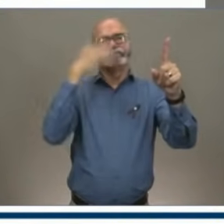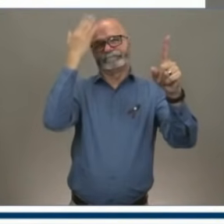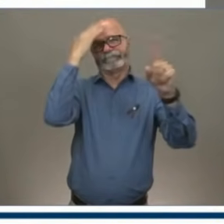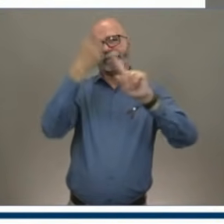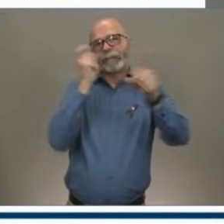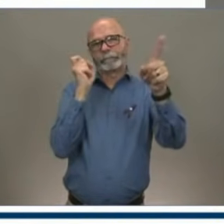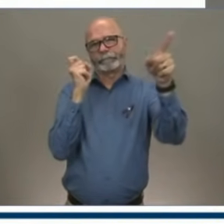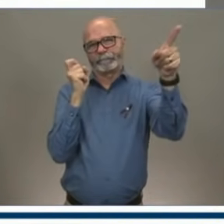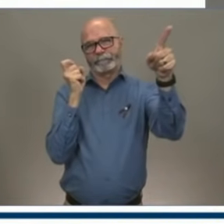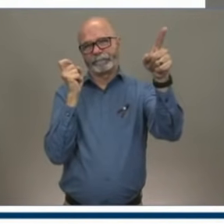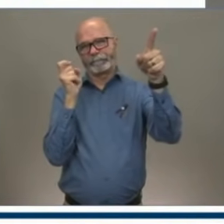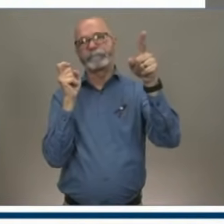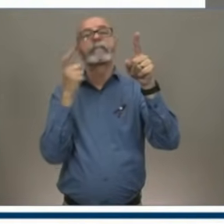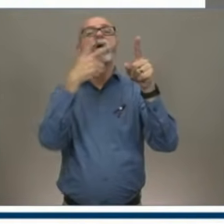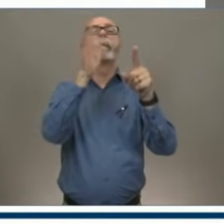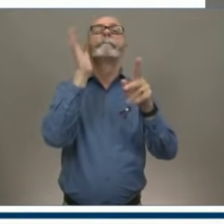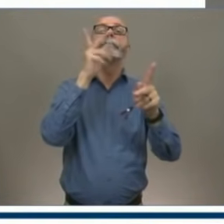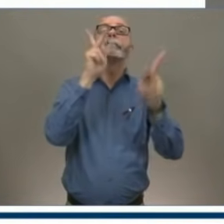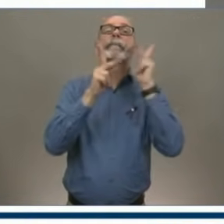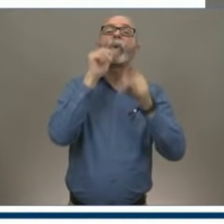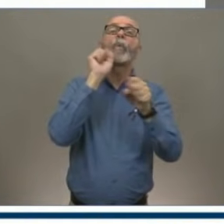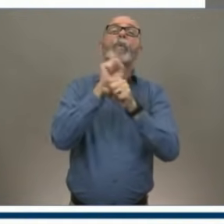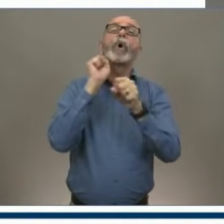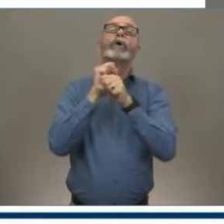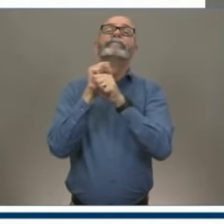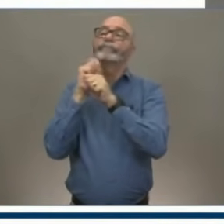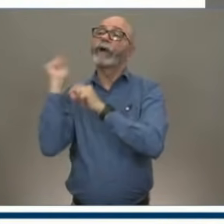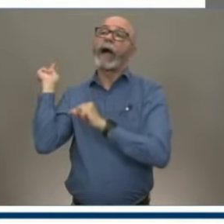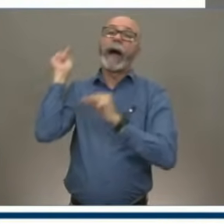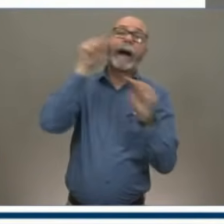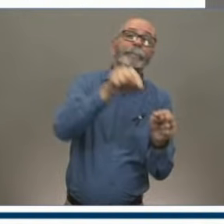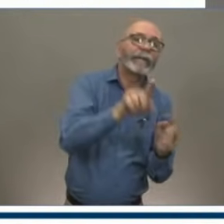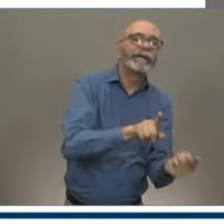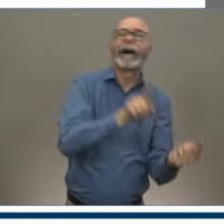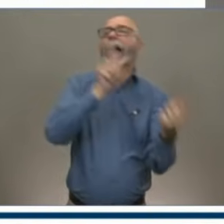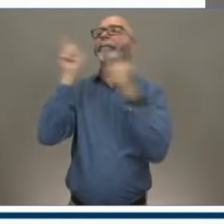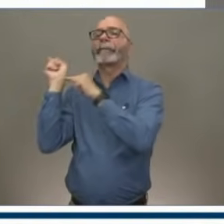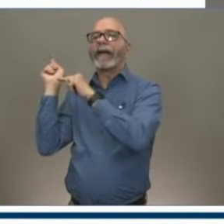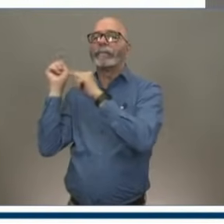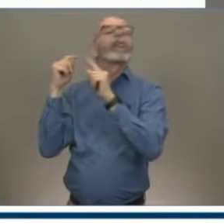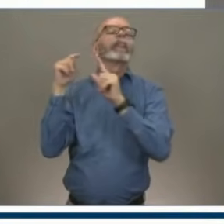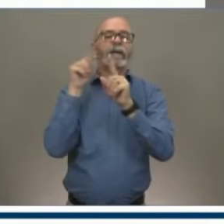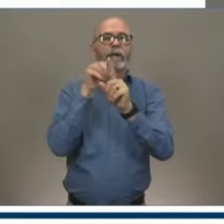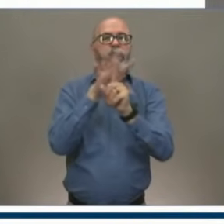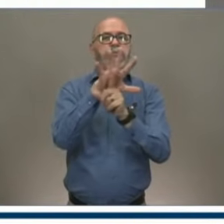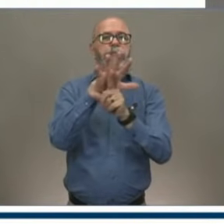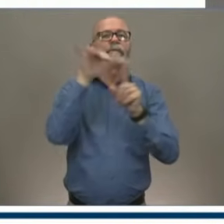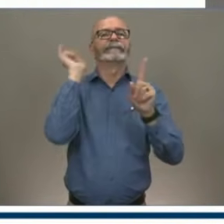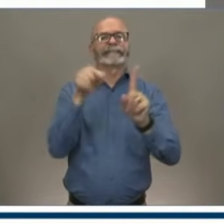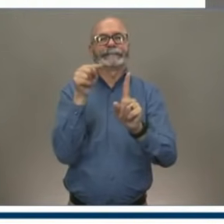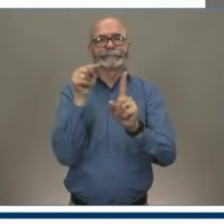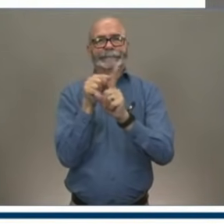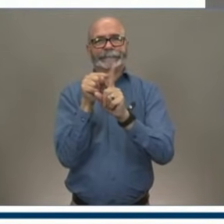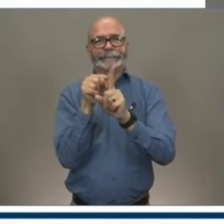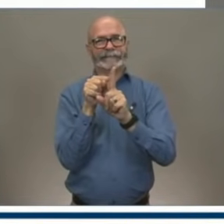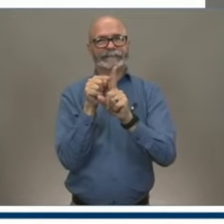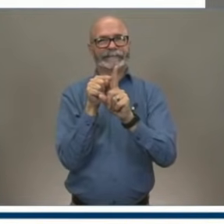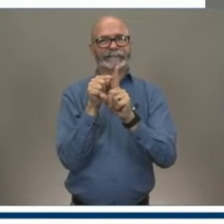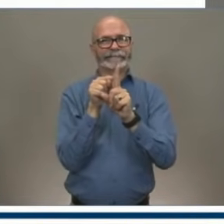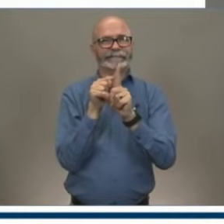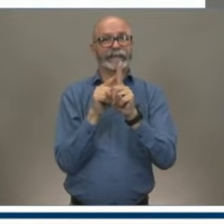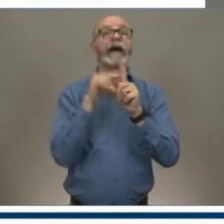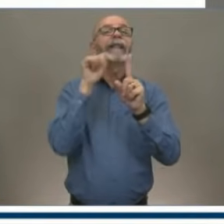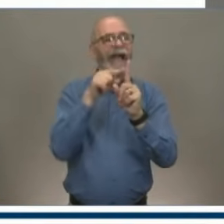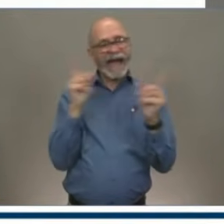and travel into HRM, and that was their source of exposure. Some of our more recent cases are now contacts of existing cases